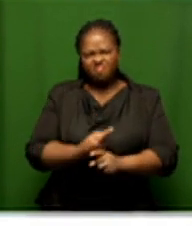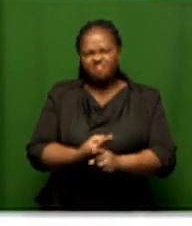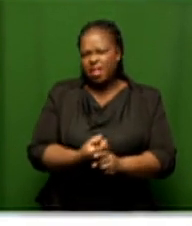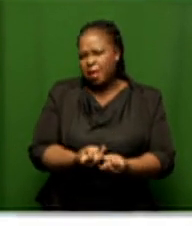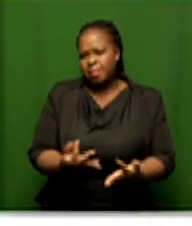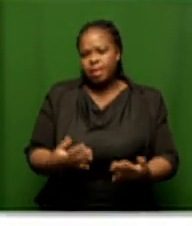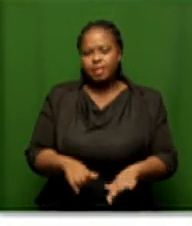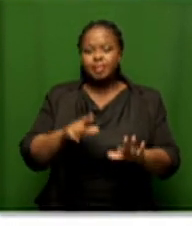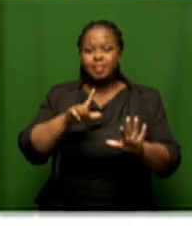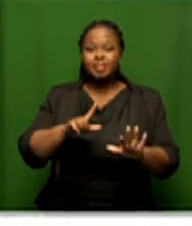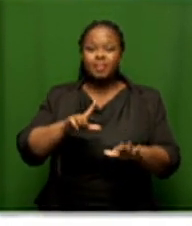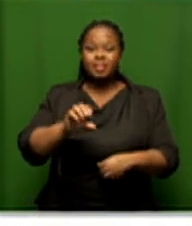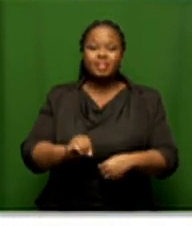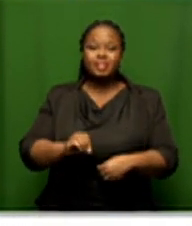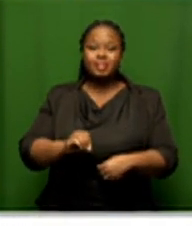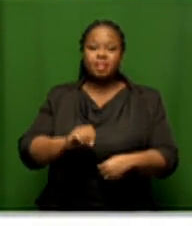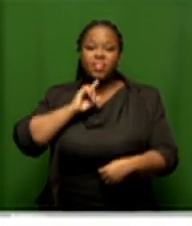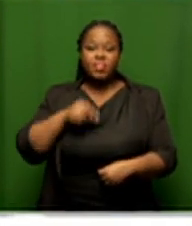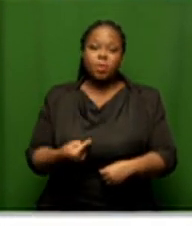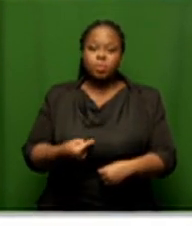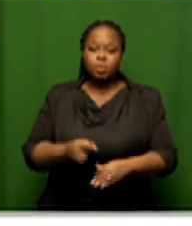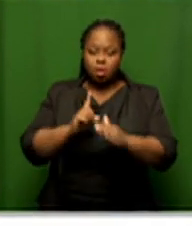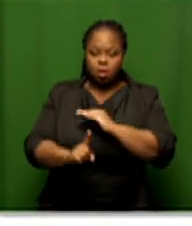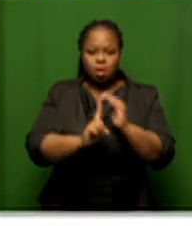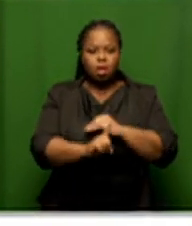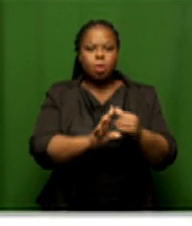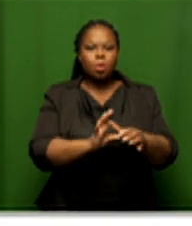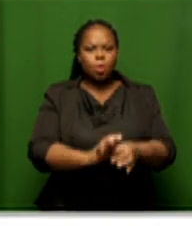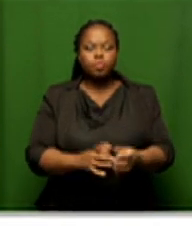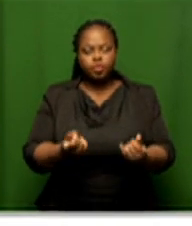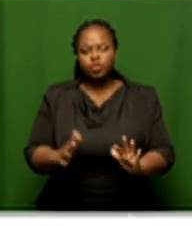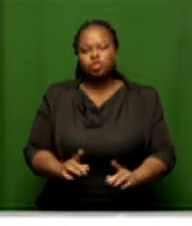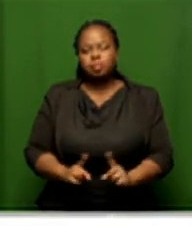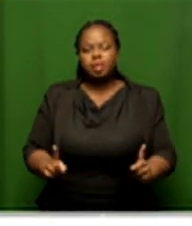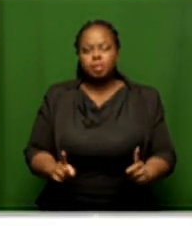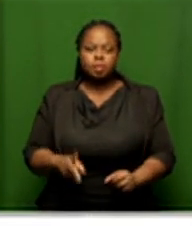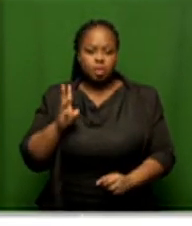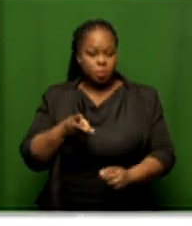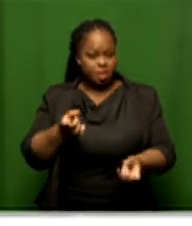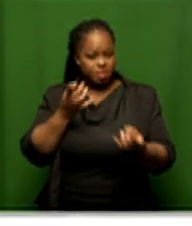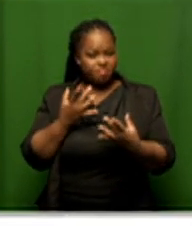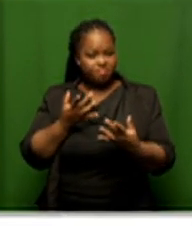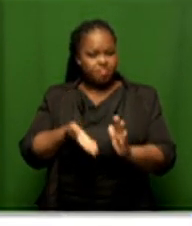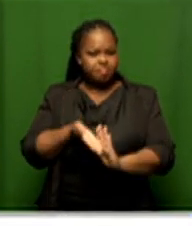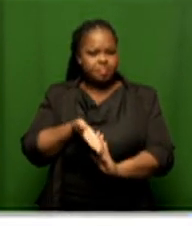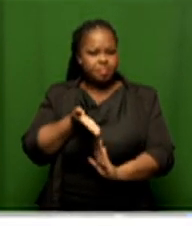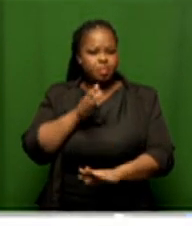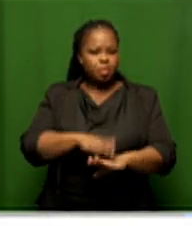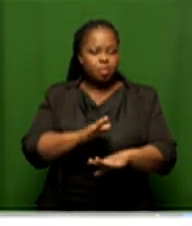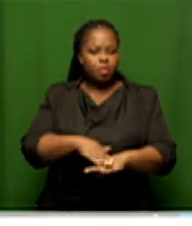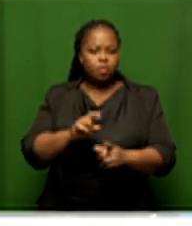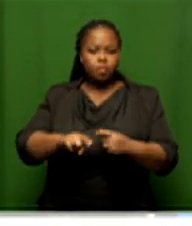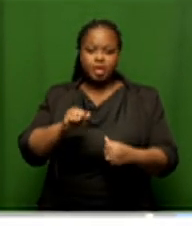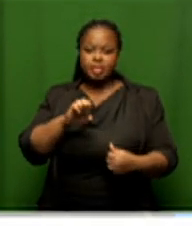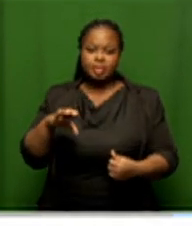70,000 home visits that were expected to process. But we will be getting an update this morning from the